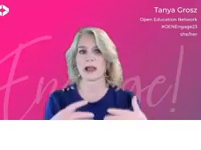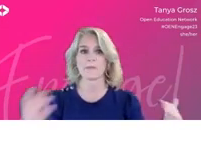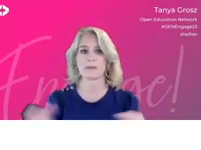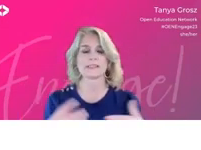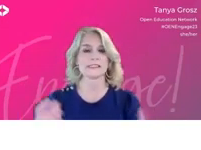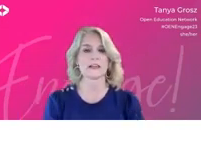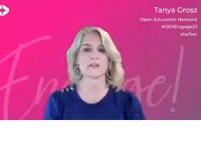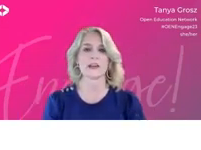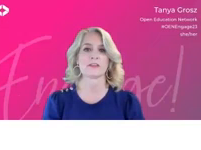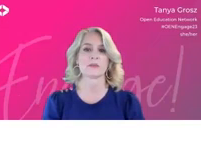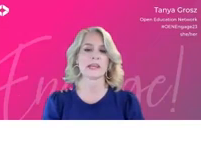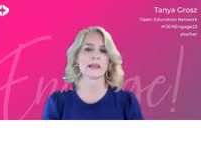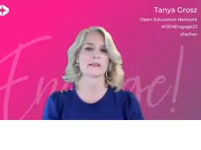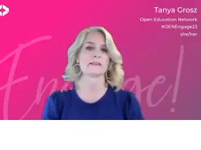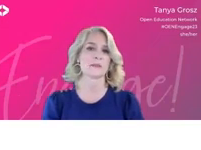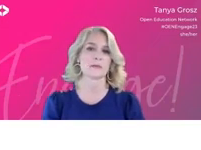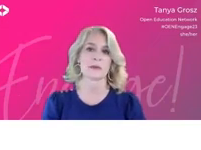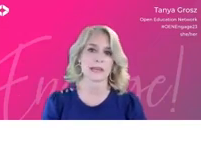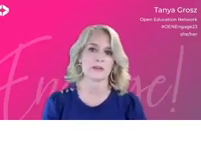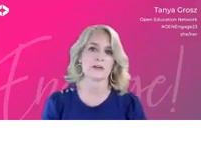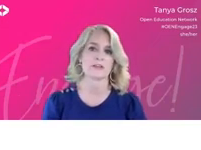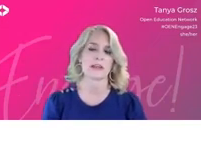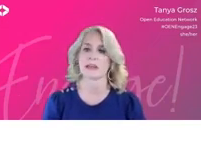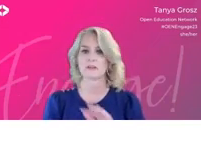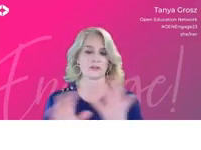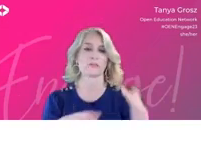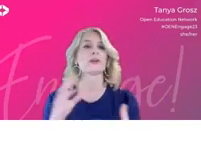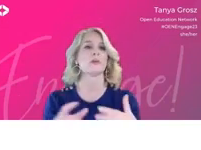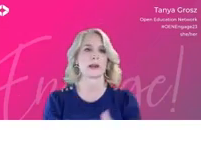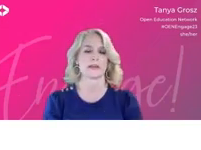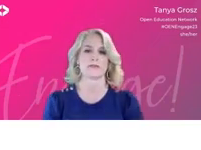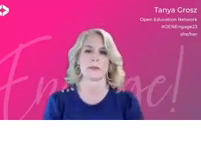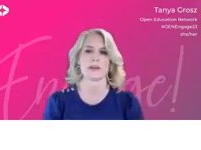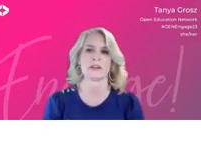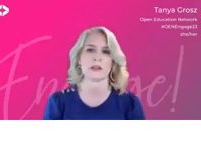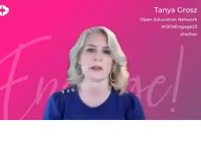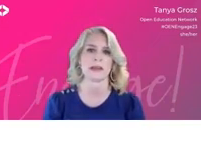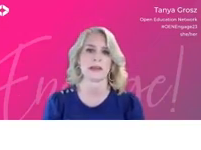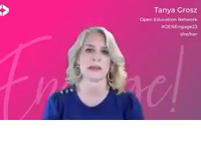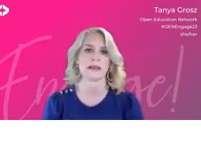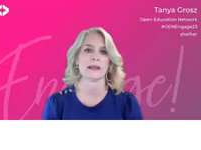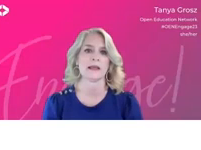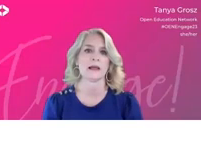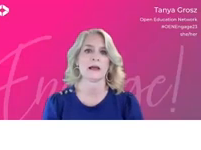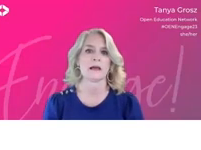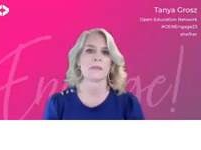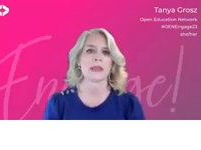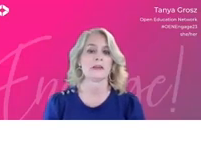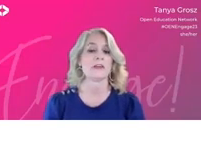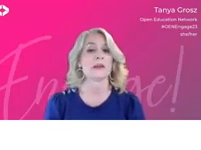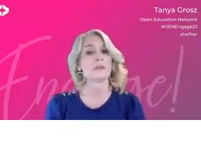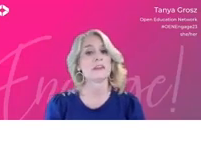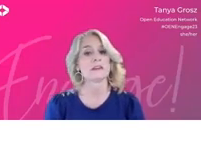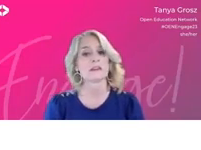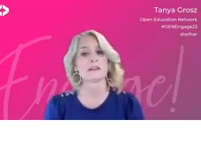type of wrap-up, details for next week, assignment reminders, and any sort of pre-work information that you might need.